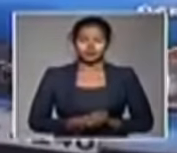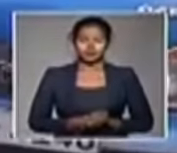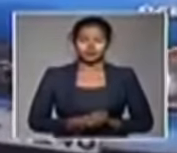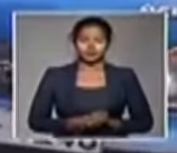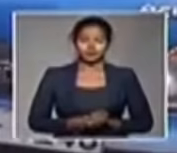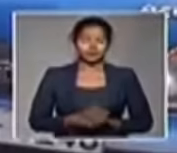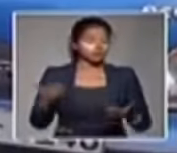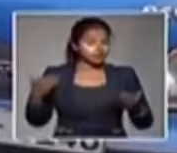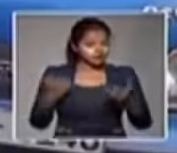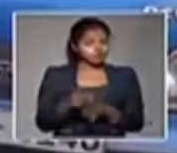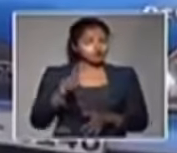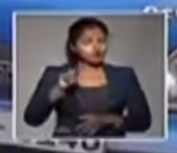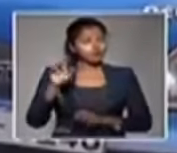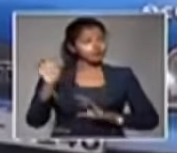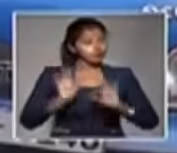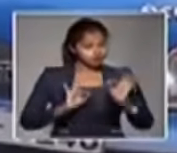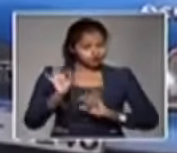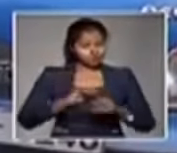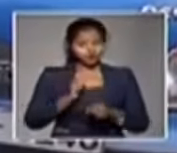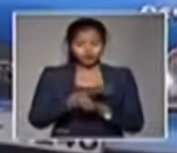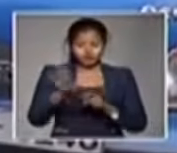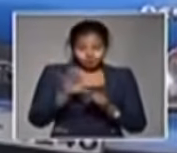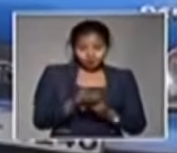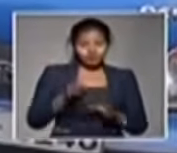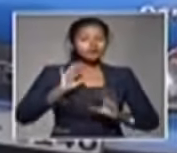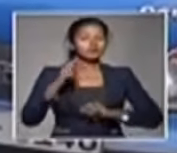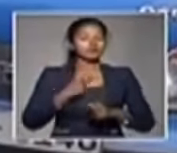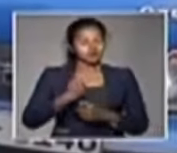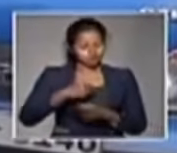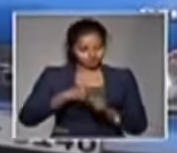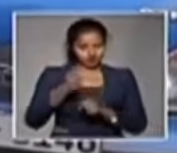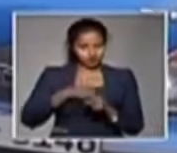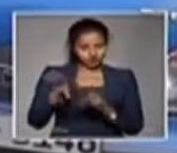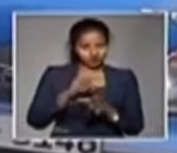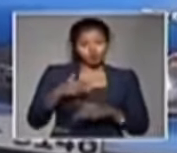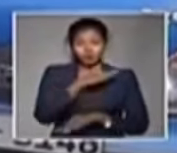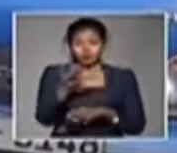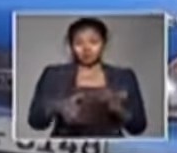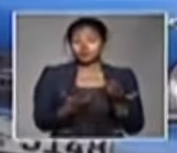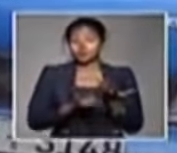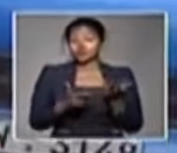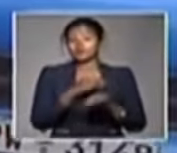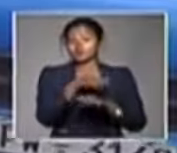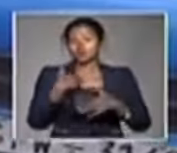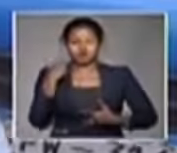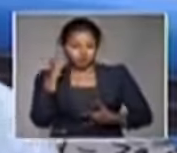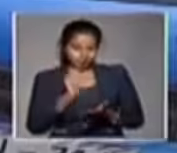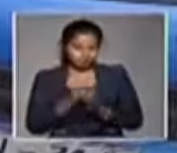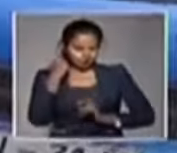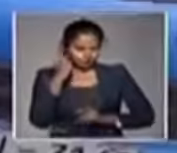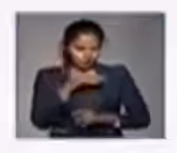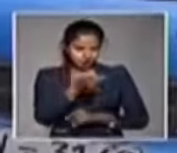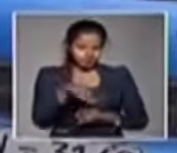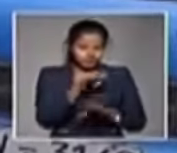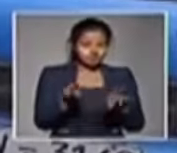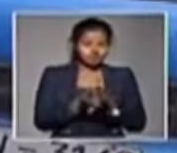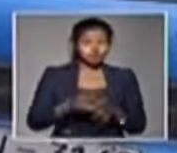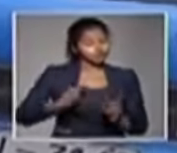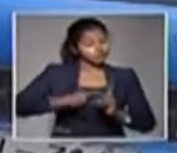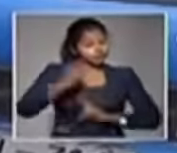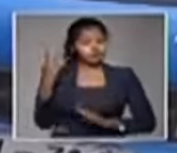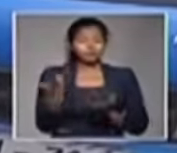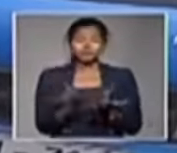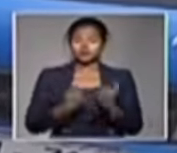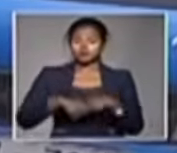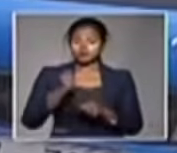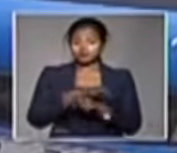Since 20% of the results were positive, we identified this area as a high-risk zone. We predict that we will identify a higher number of